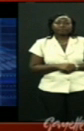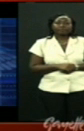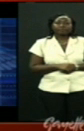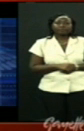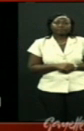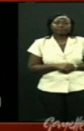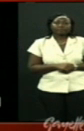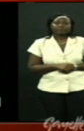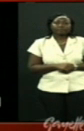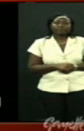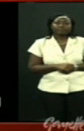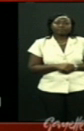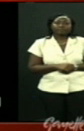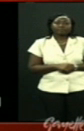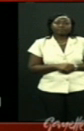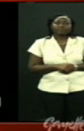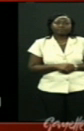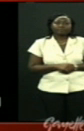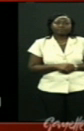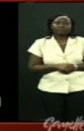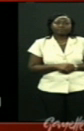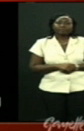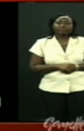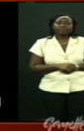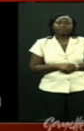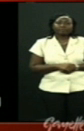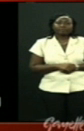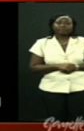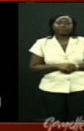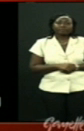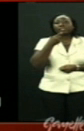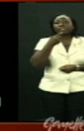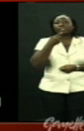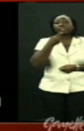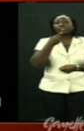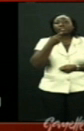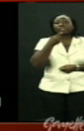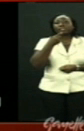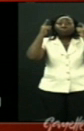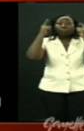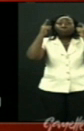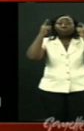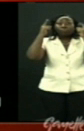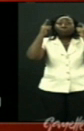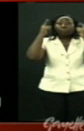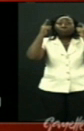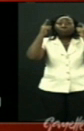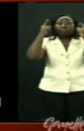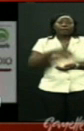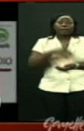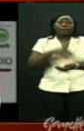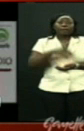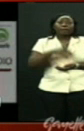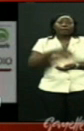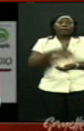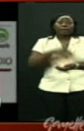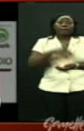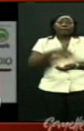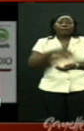It's a really unexpected surprise. Not that we don't think that we weren't good enough, but it's a really wide field of people